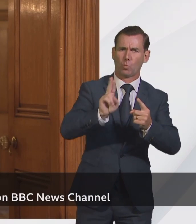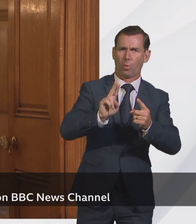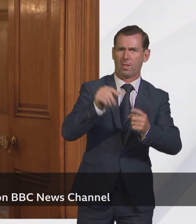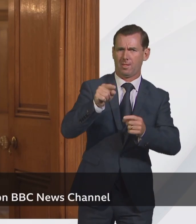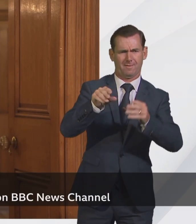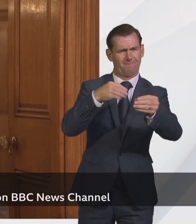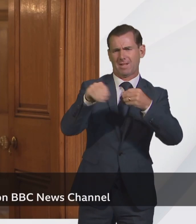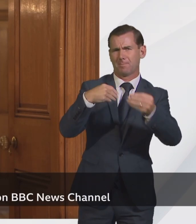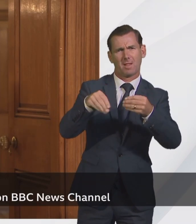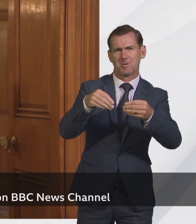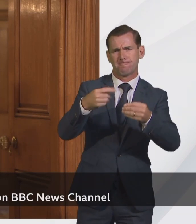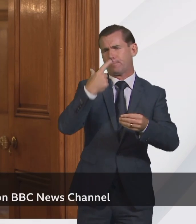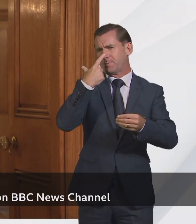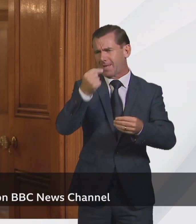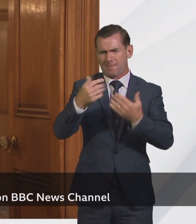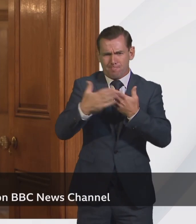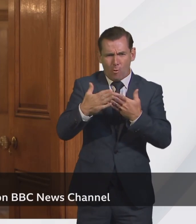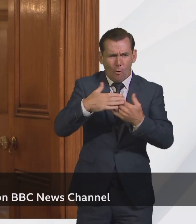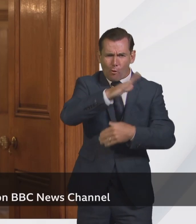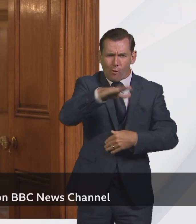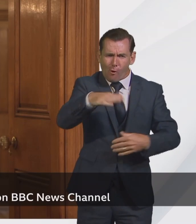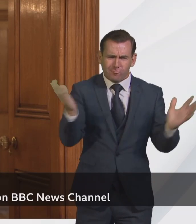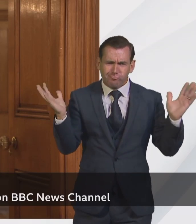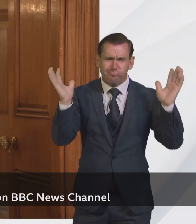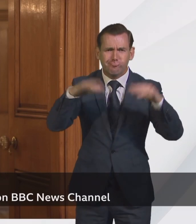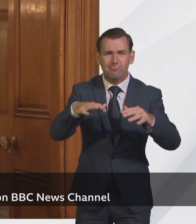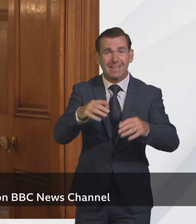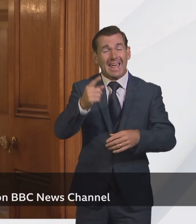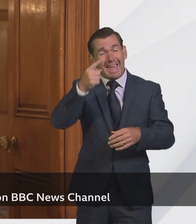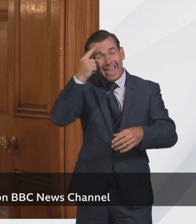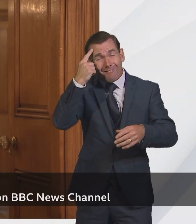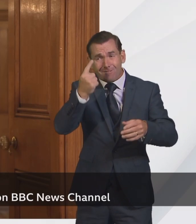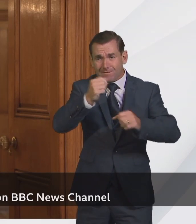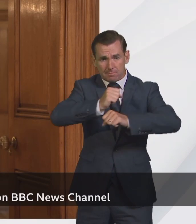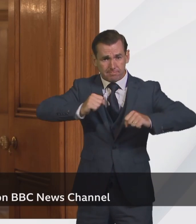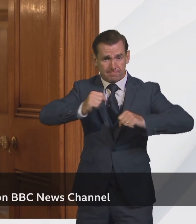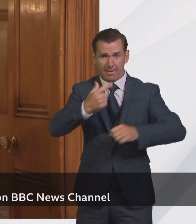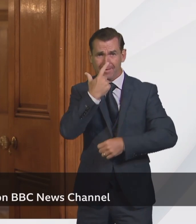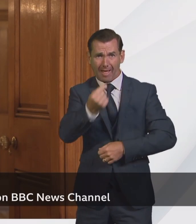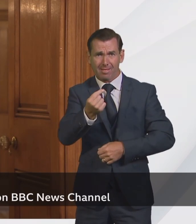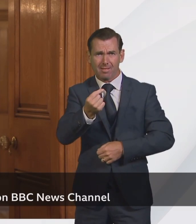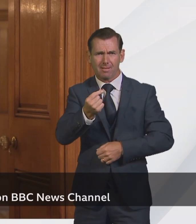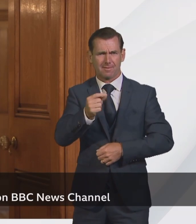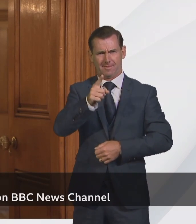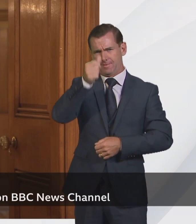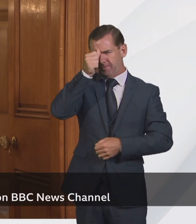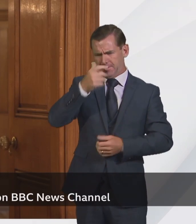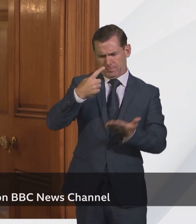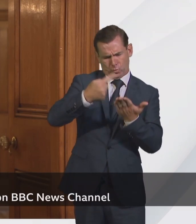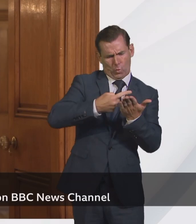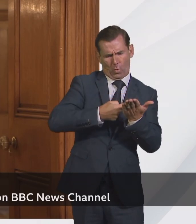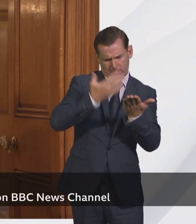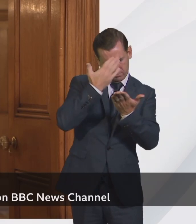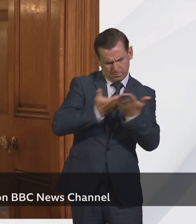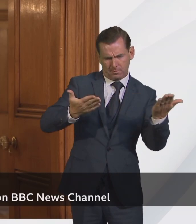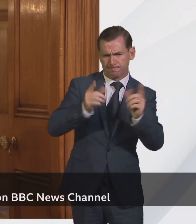opportunity to bring back more of their pupils if they're able to do so, in line with the protective measures that